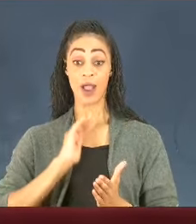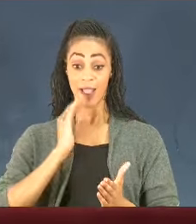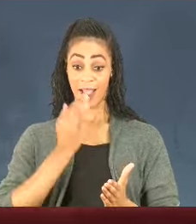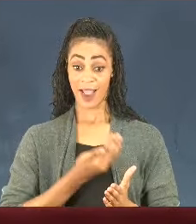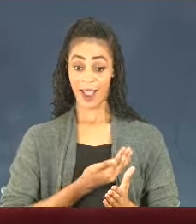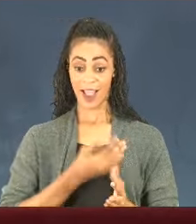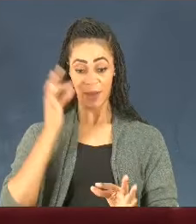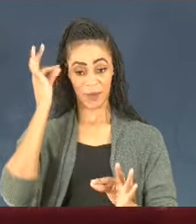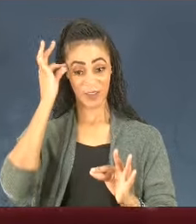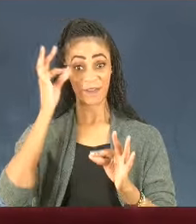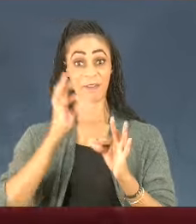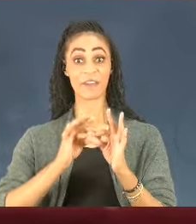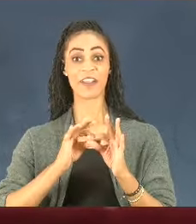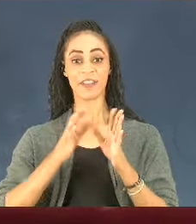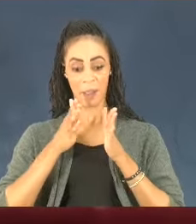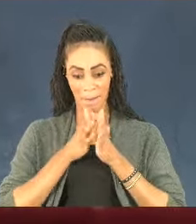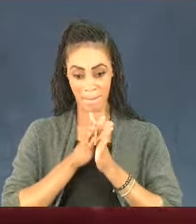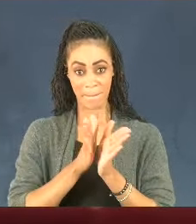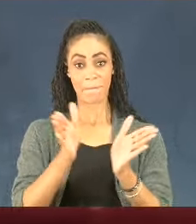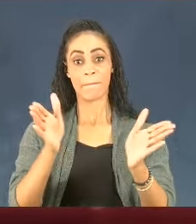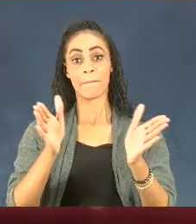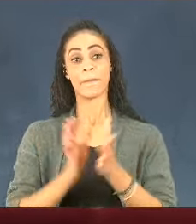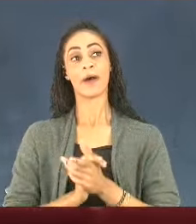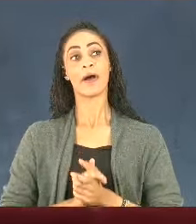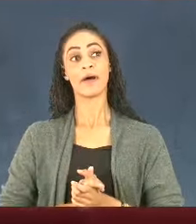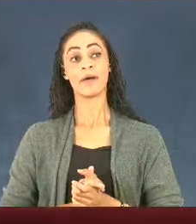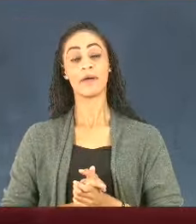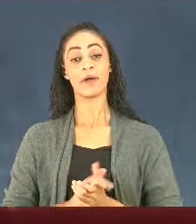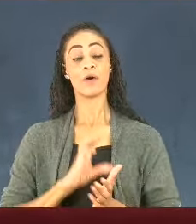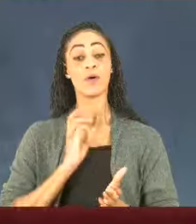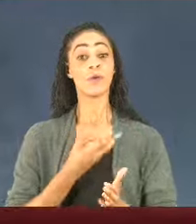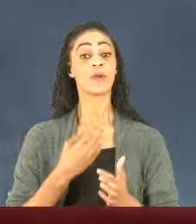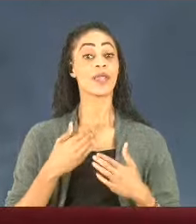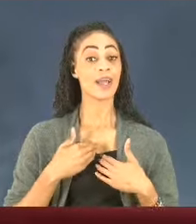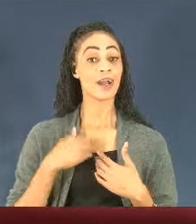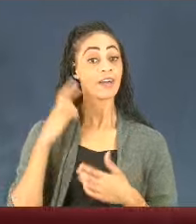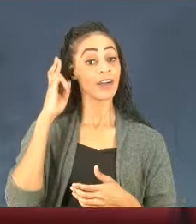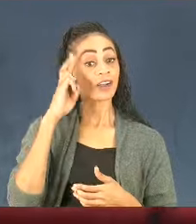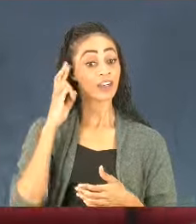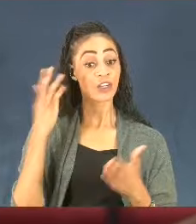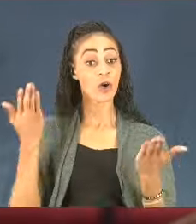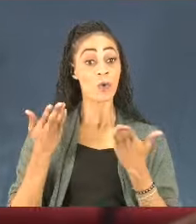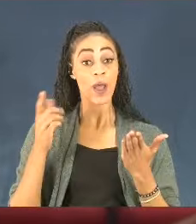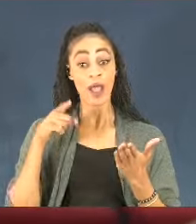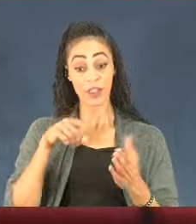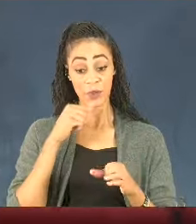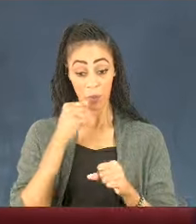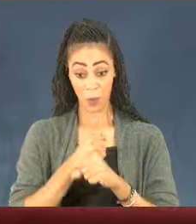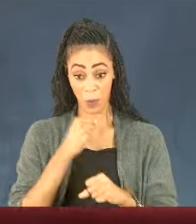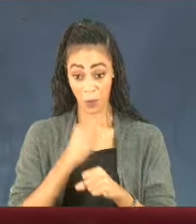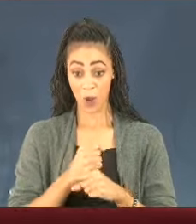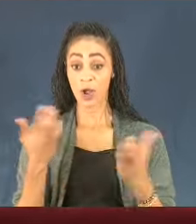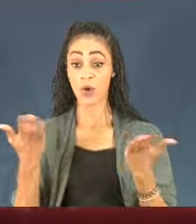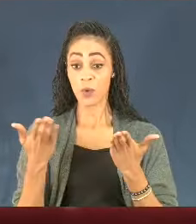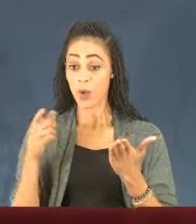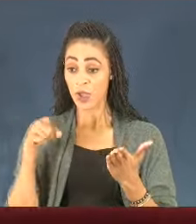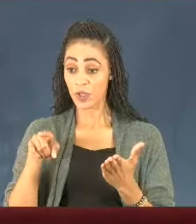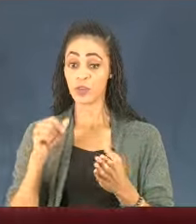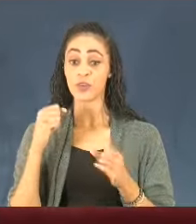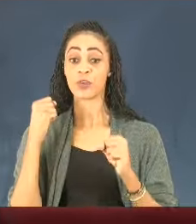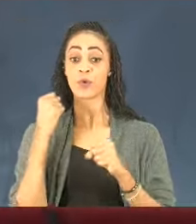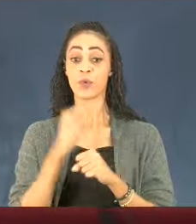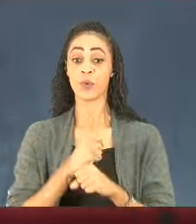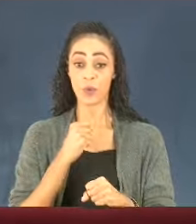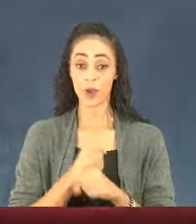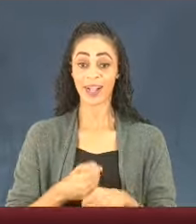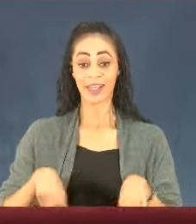is a public faith. There is a reason why you work where you work. There is a reason why you live where you